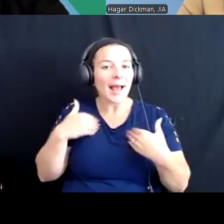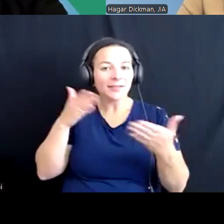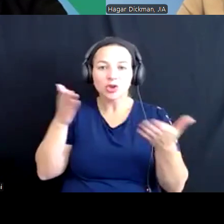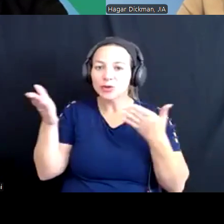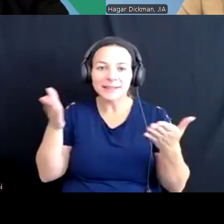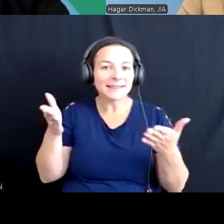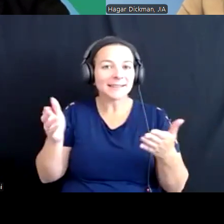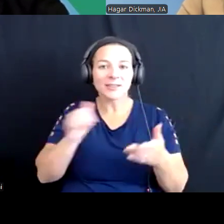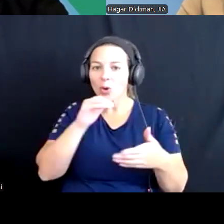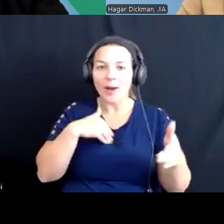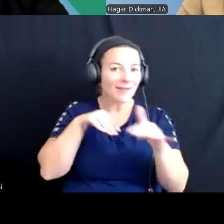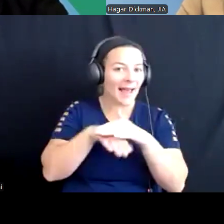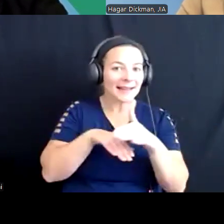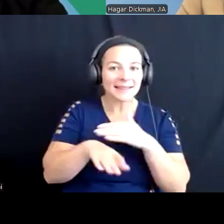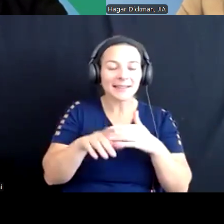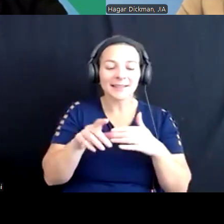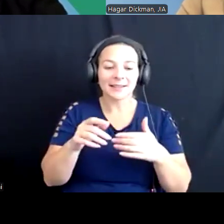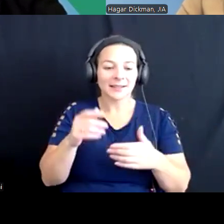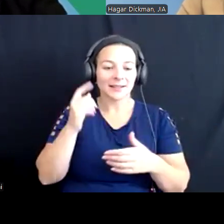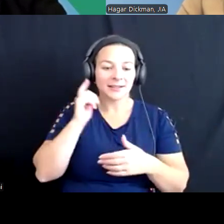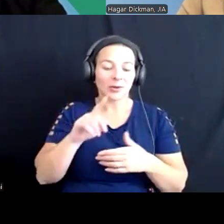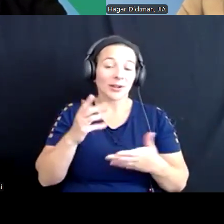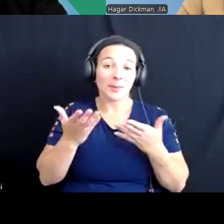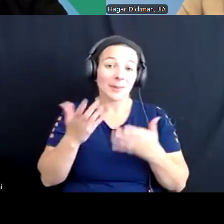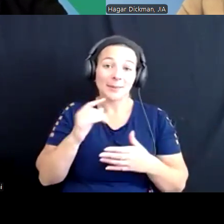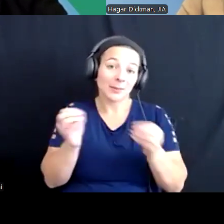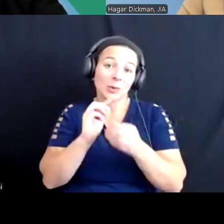access for similar reasons, if not more.